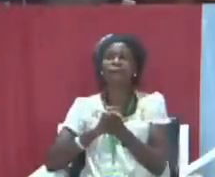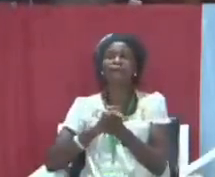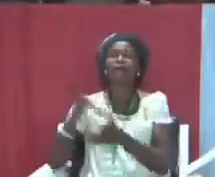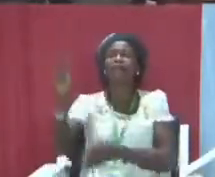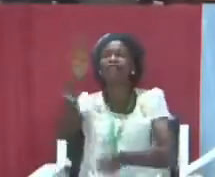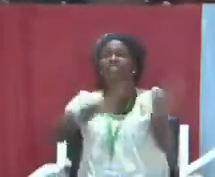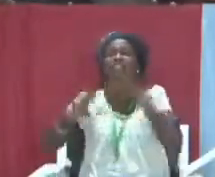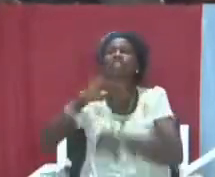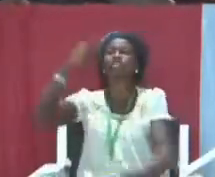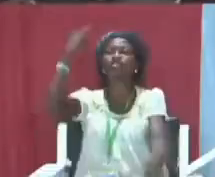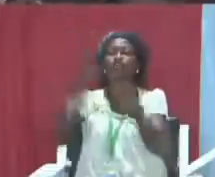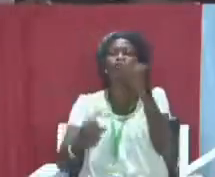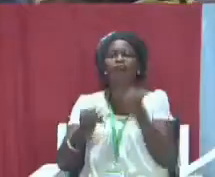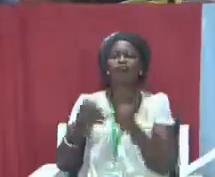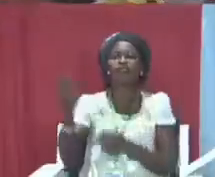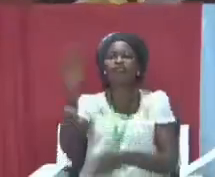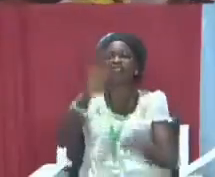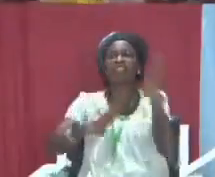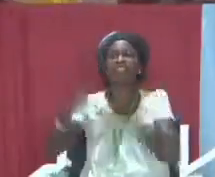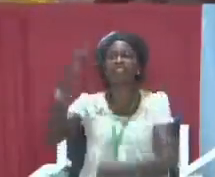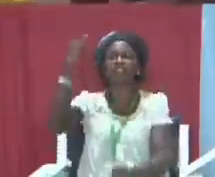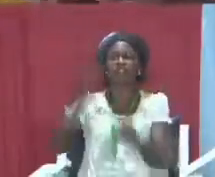The siege is over!